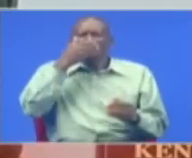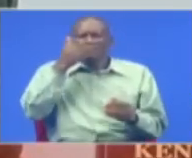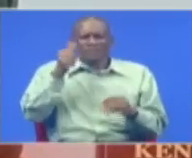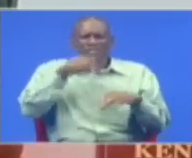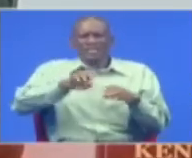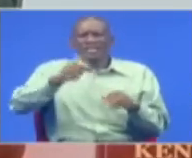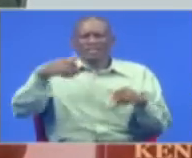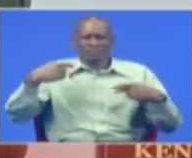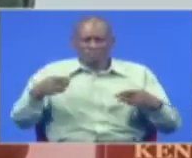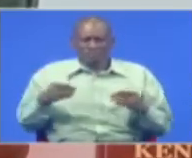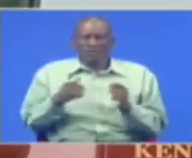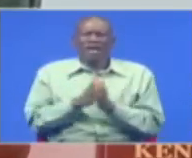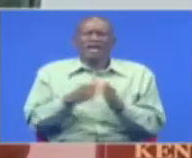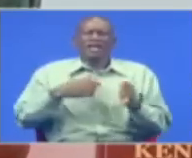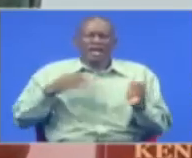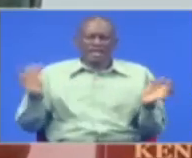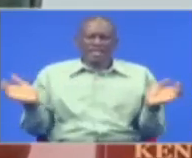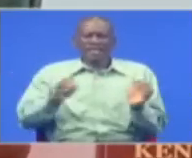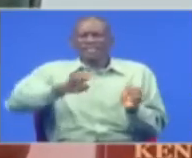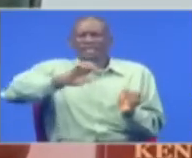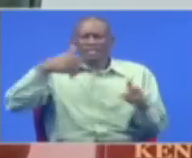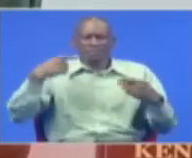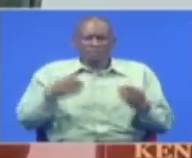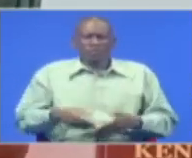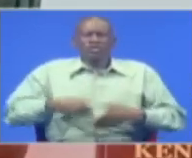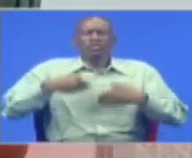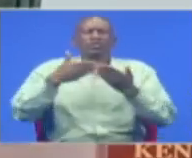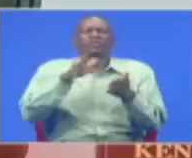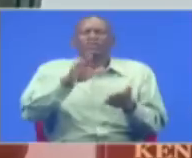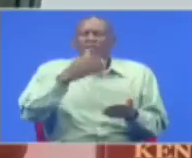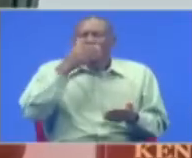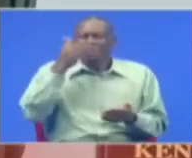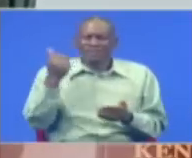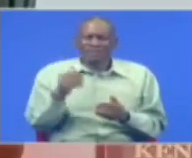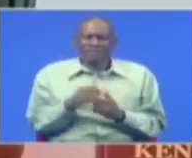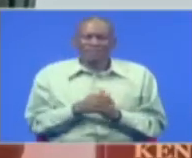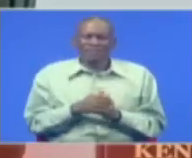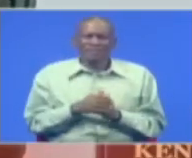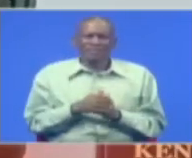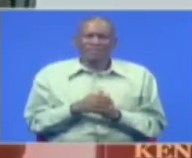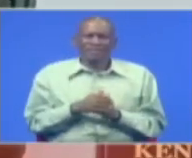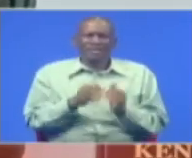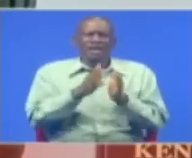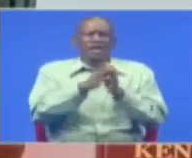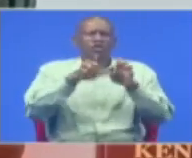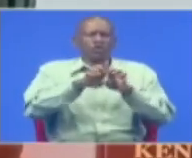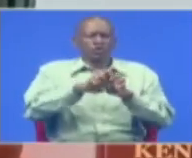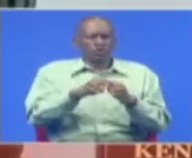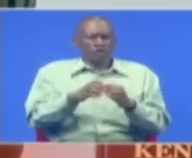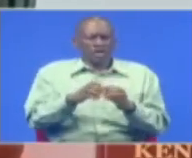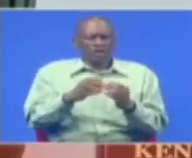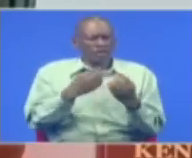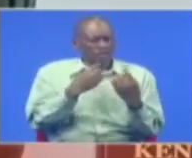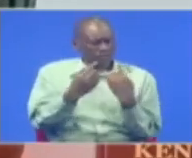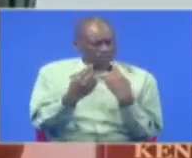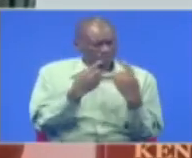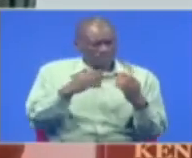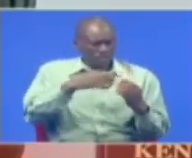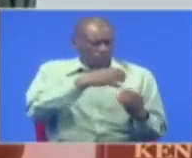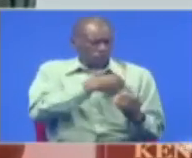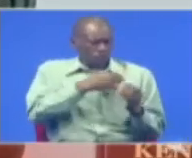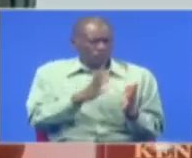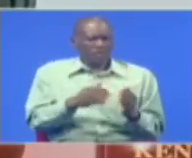others, I encourage others to offer their best. I'm consultative,